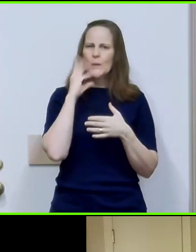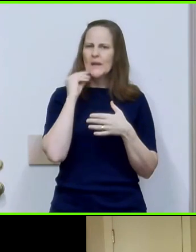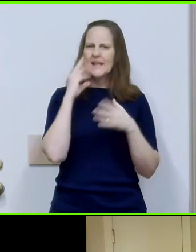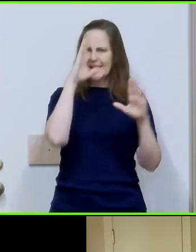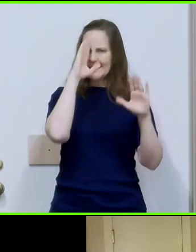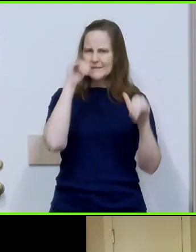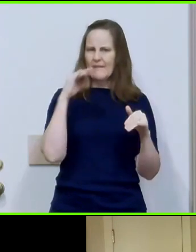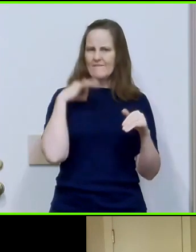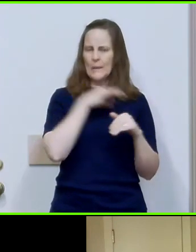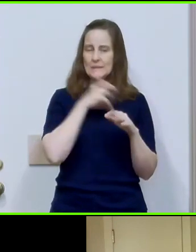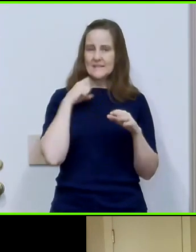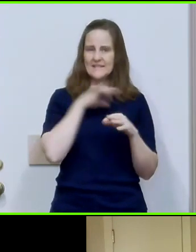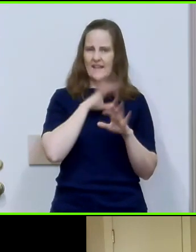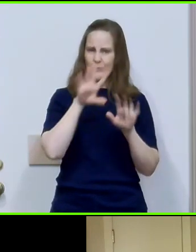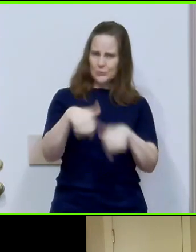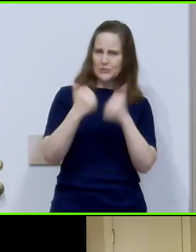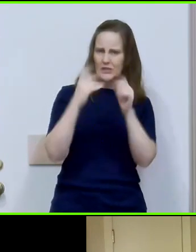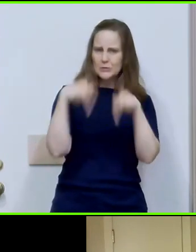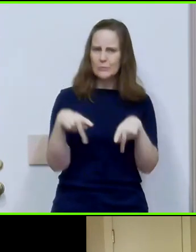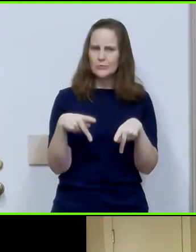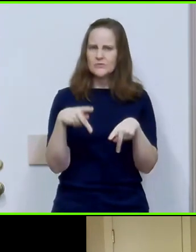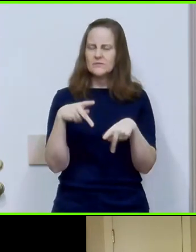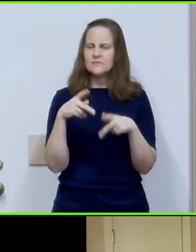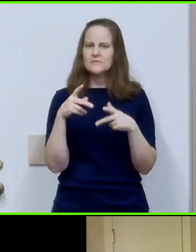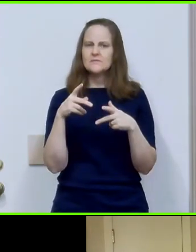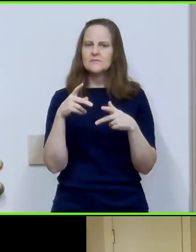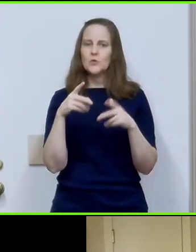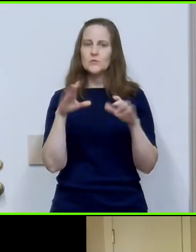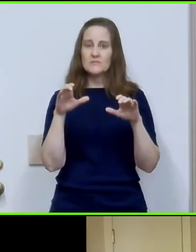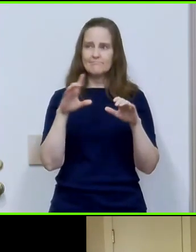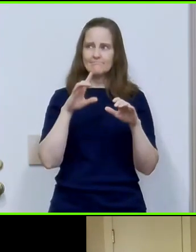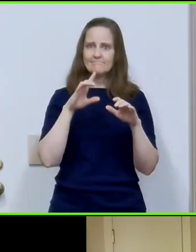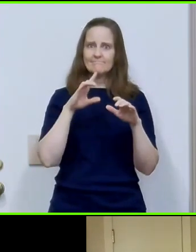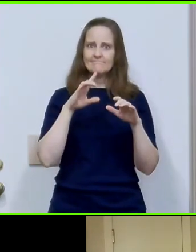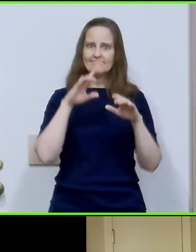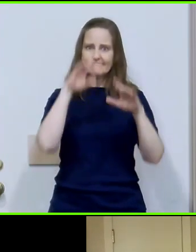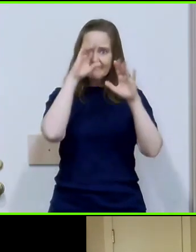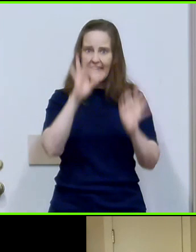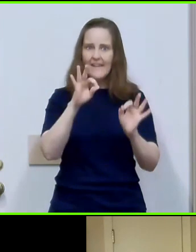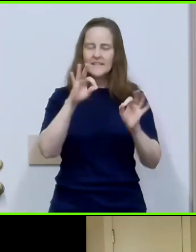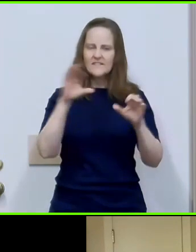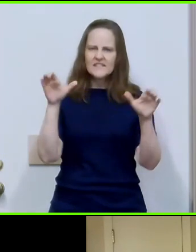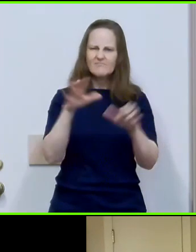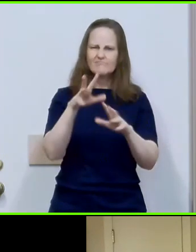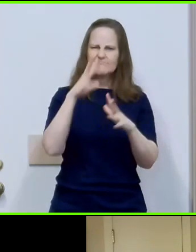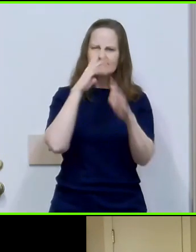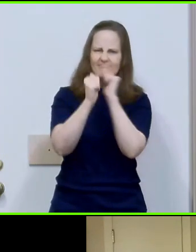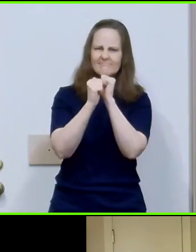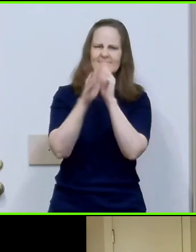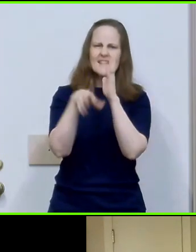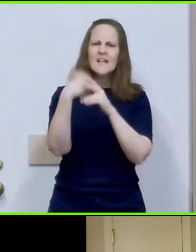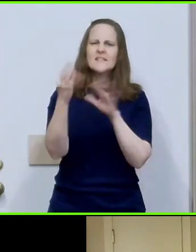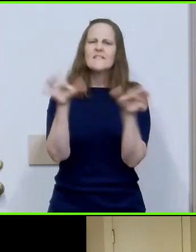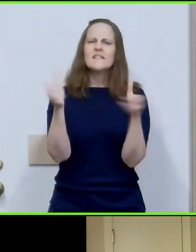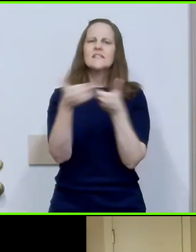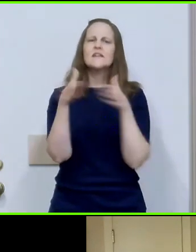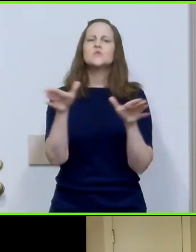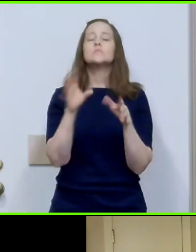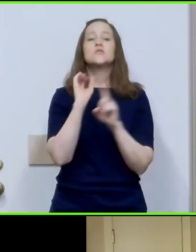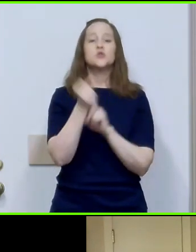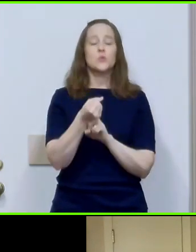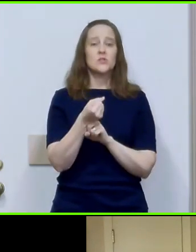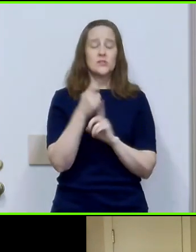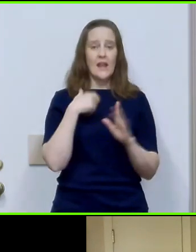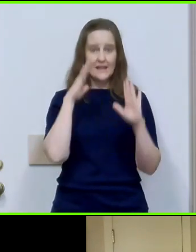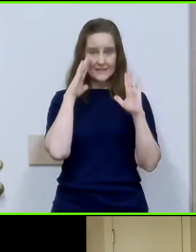to challenge someone who is actively hostile outside of the classroom situation. I expect that